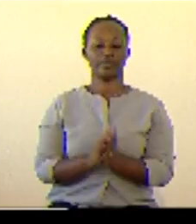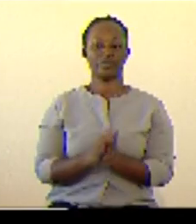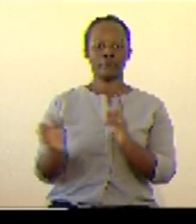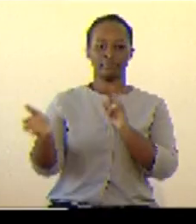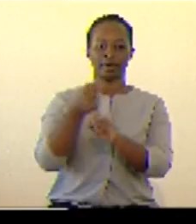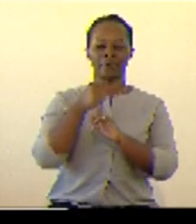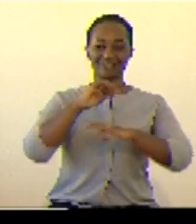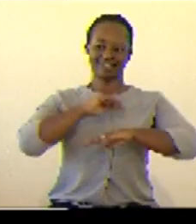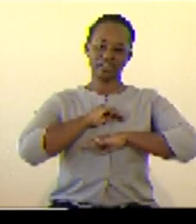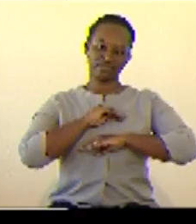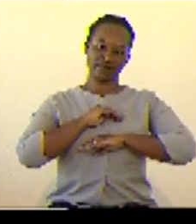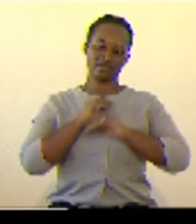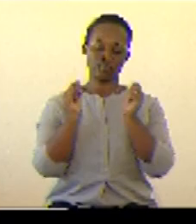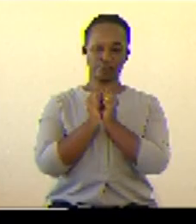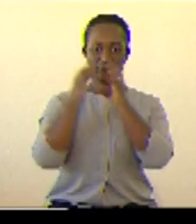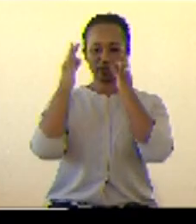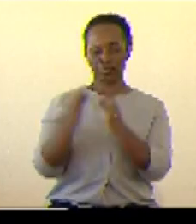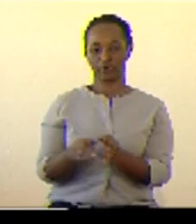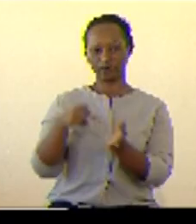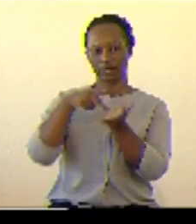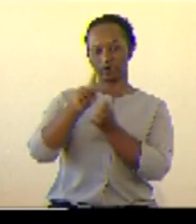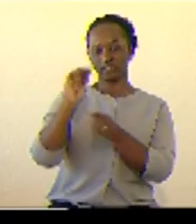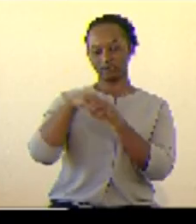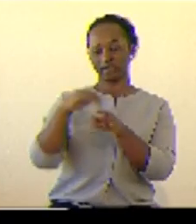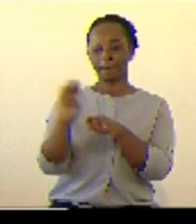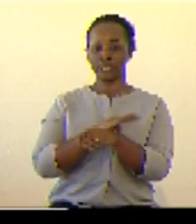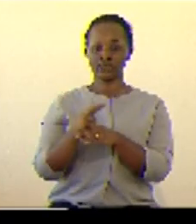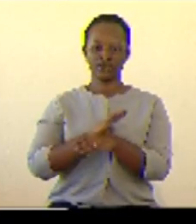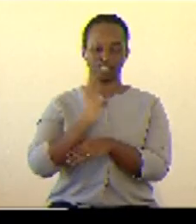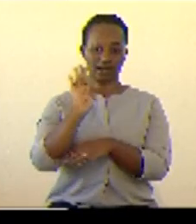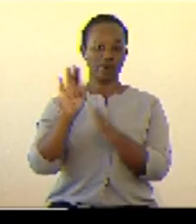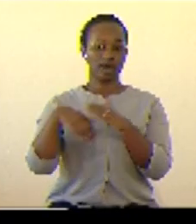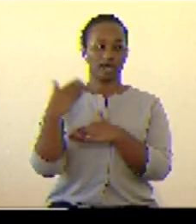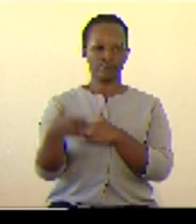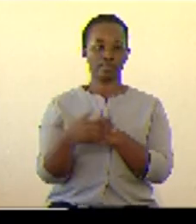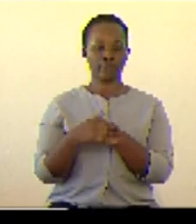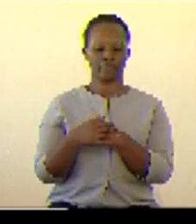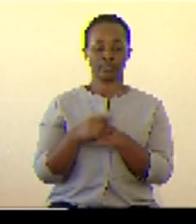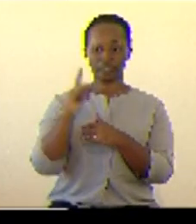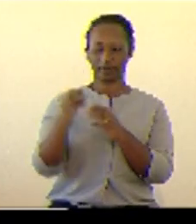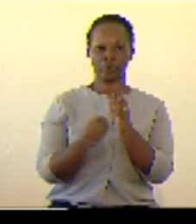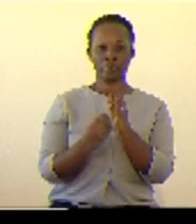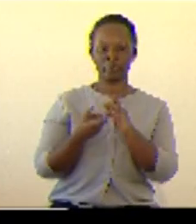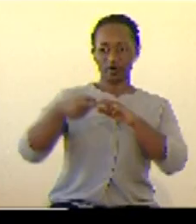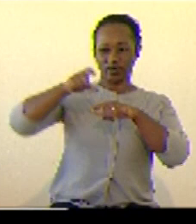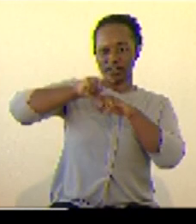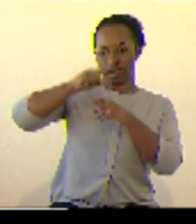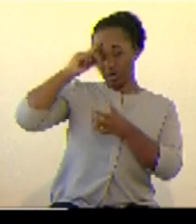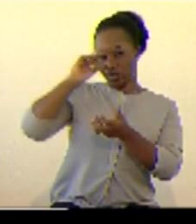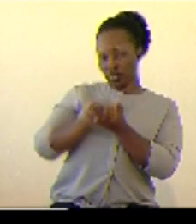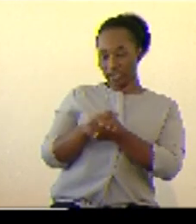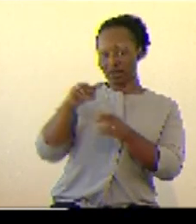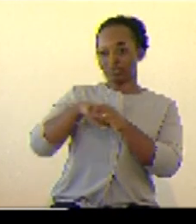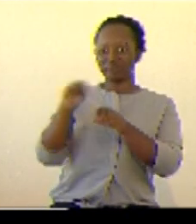get satisfied with the goods they have bought from your business. And therefore, that increases their trust in your business.